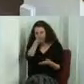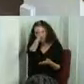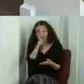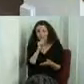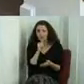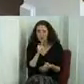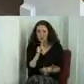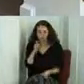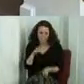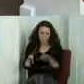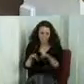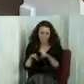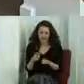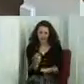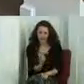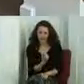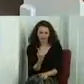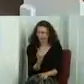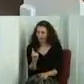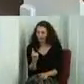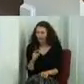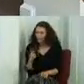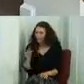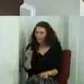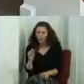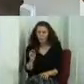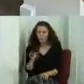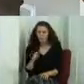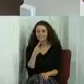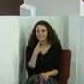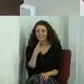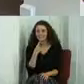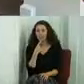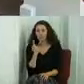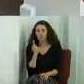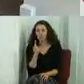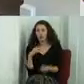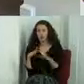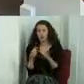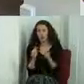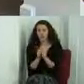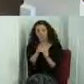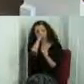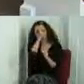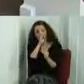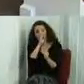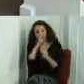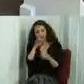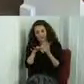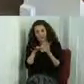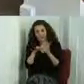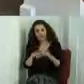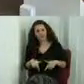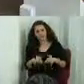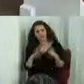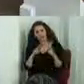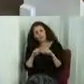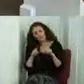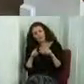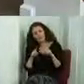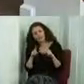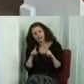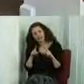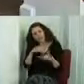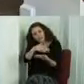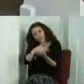own. And God doesn't say that we only have to do it with God in our lives. God says that we get to do it because we're part of a